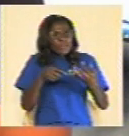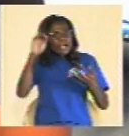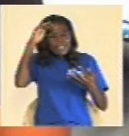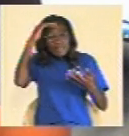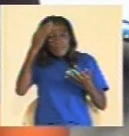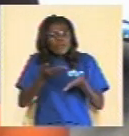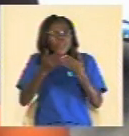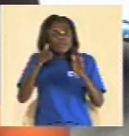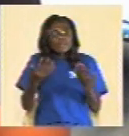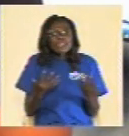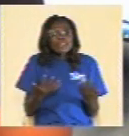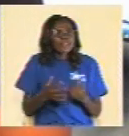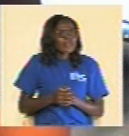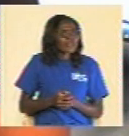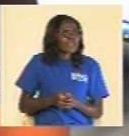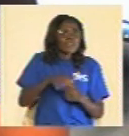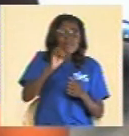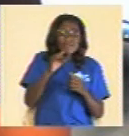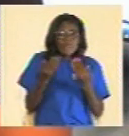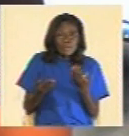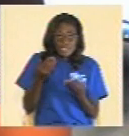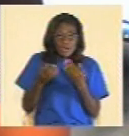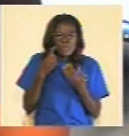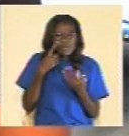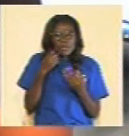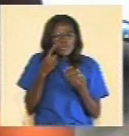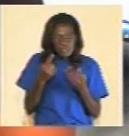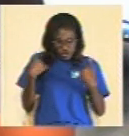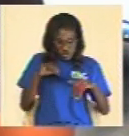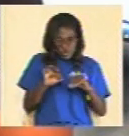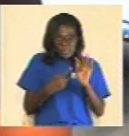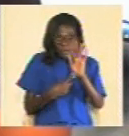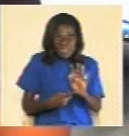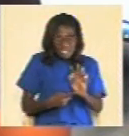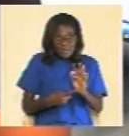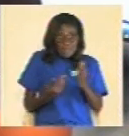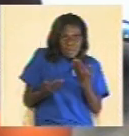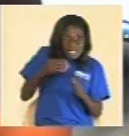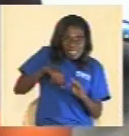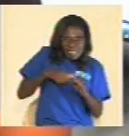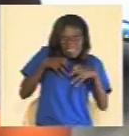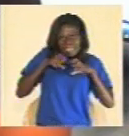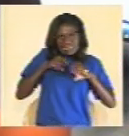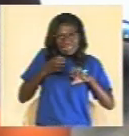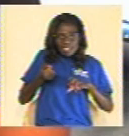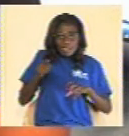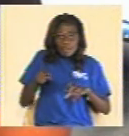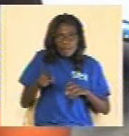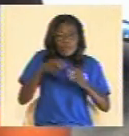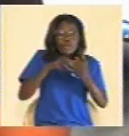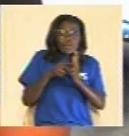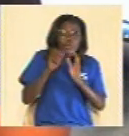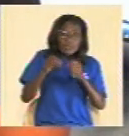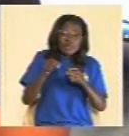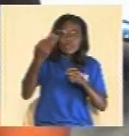you see these symptoms or notice them, you are free to go to any GRN clinic.